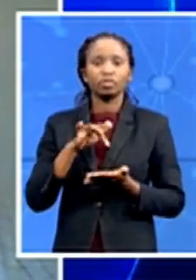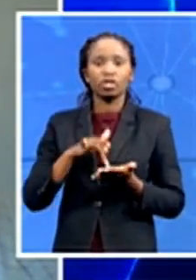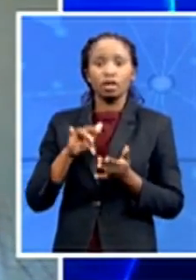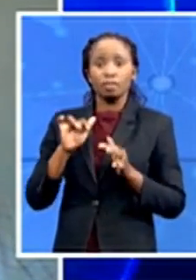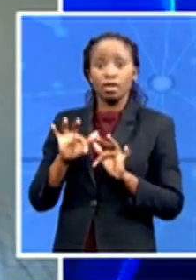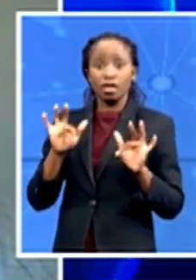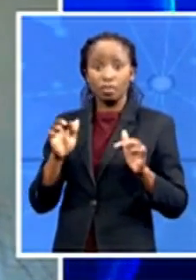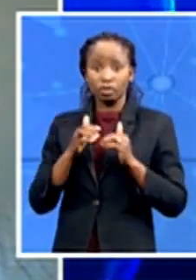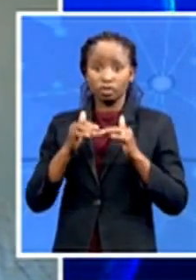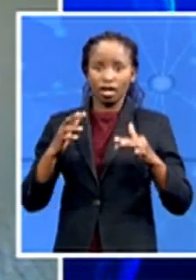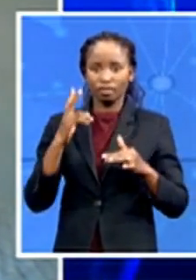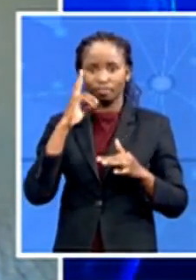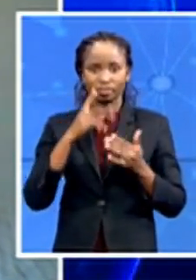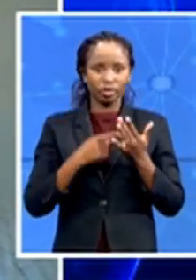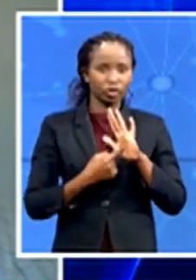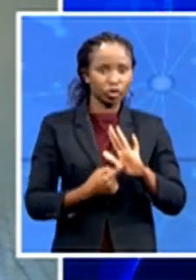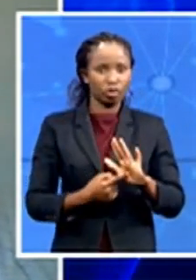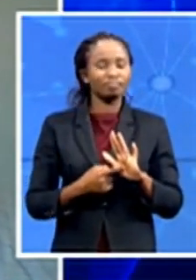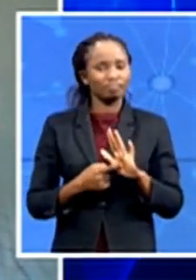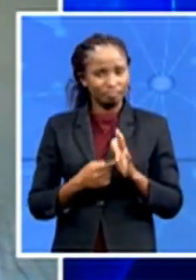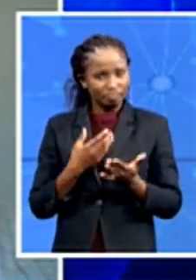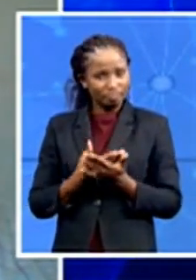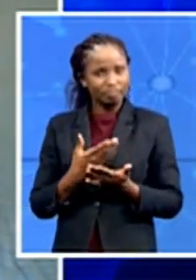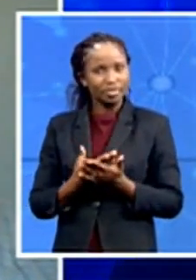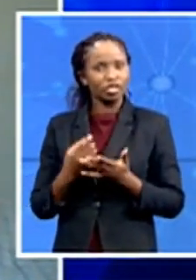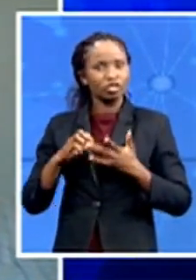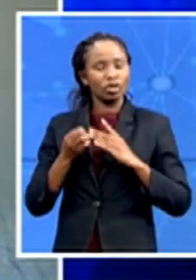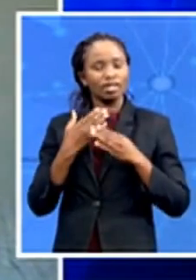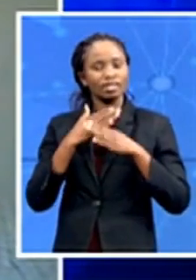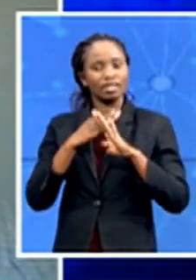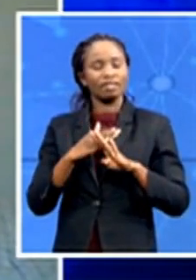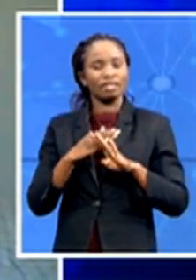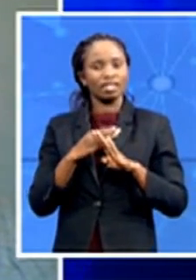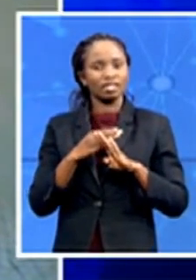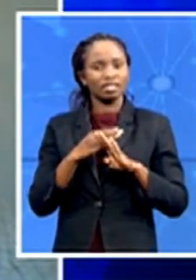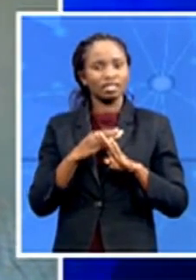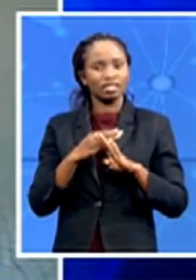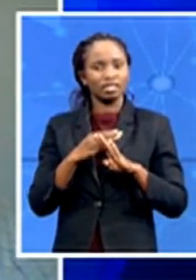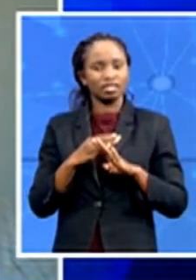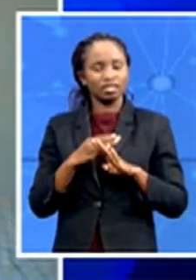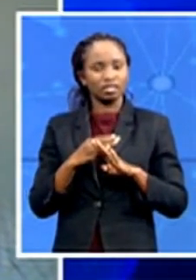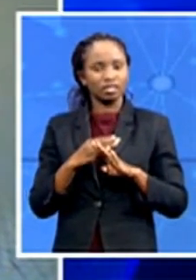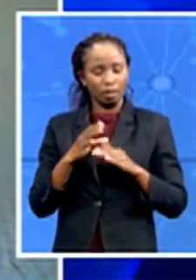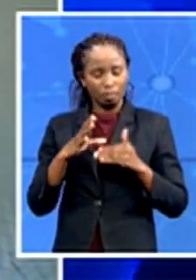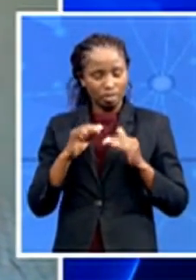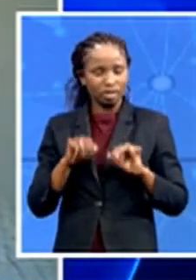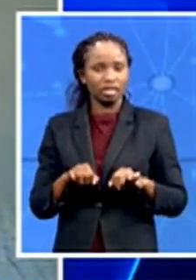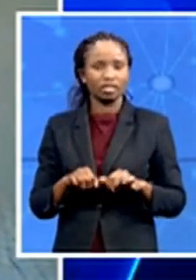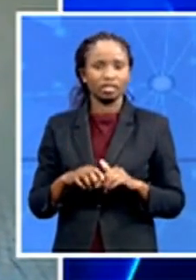defend our members. That is the sole responsibility of unions, to defend workers from government and employer